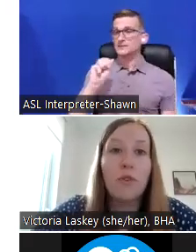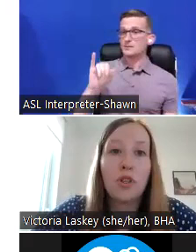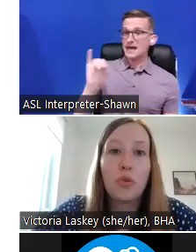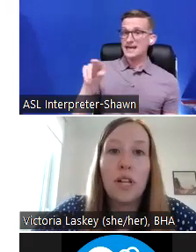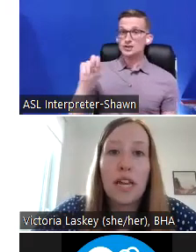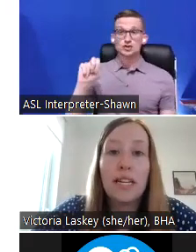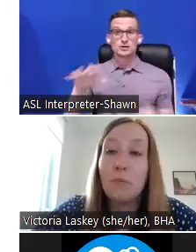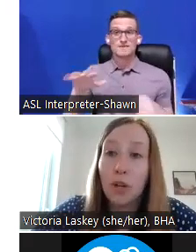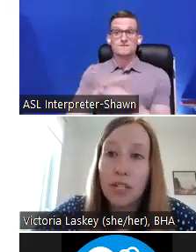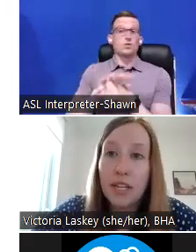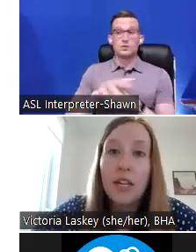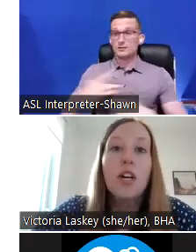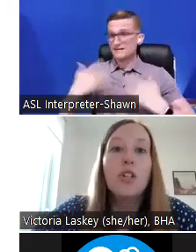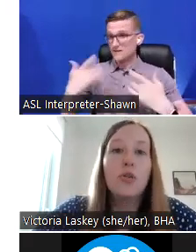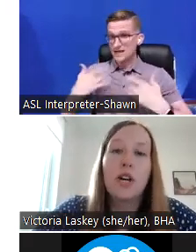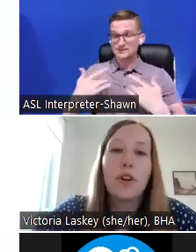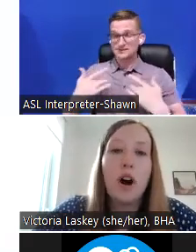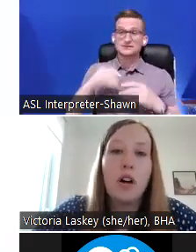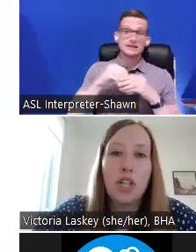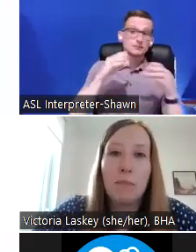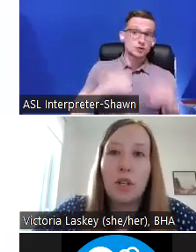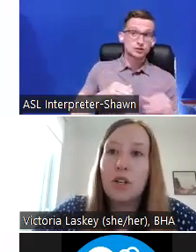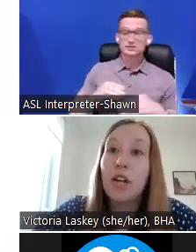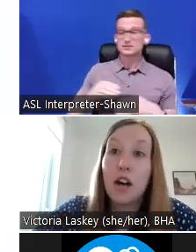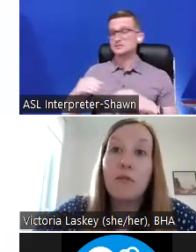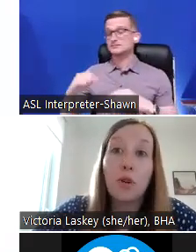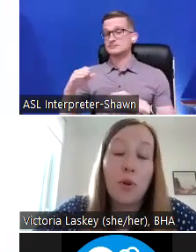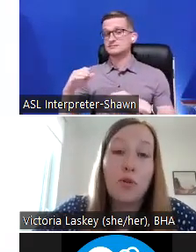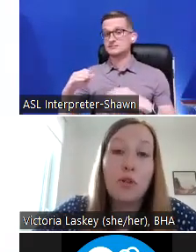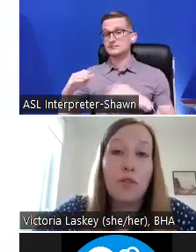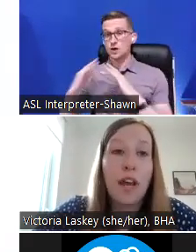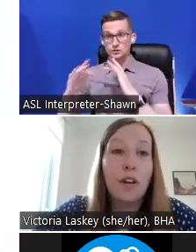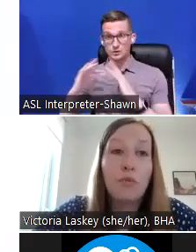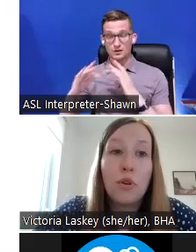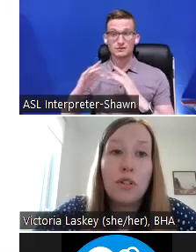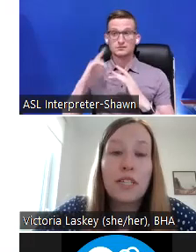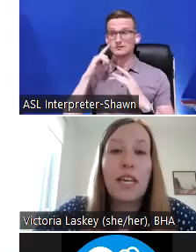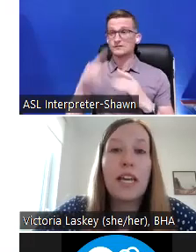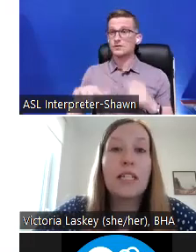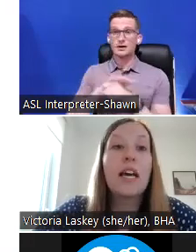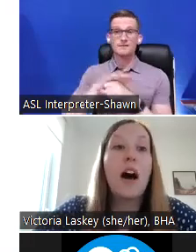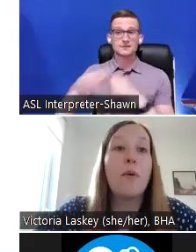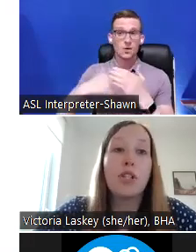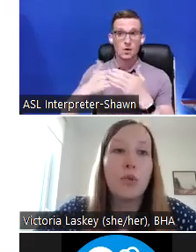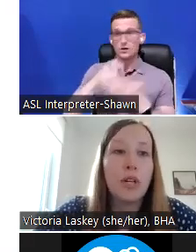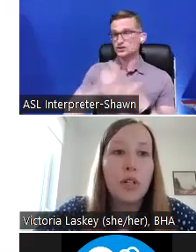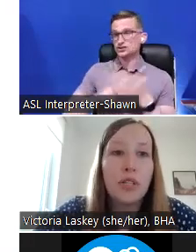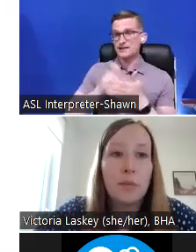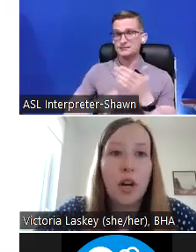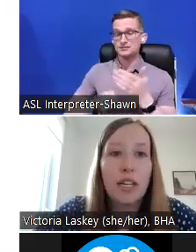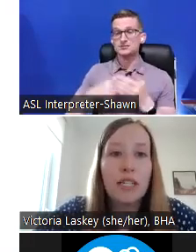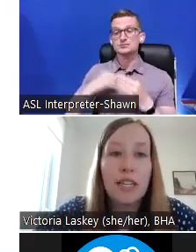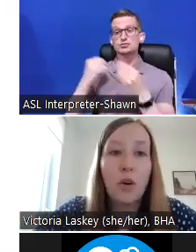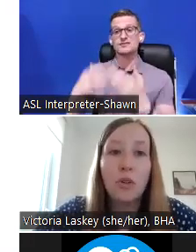both virtual and in person to cover all chapters of proposed provider rules and also include